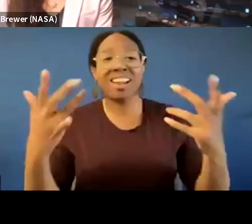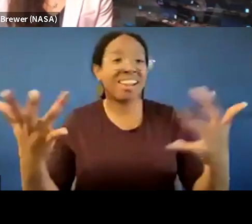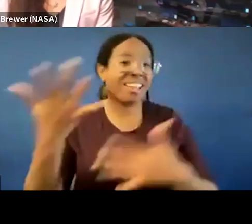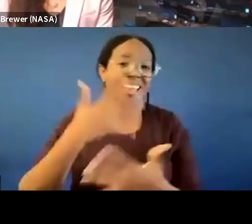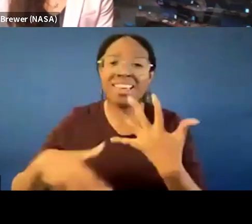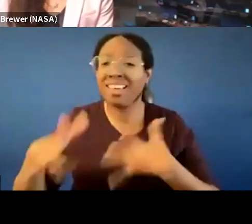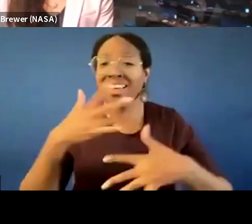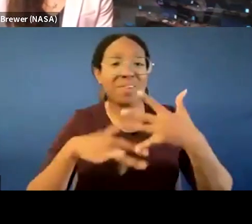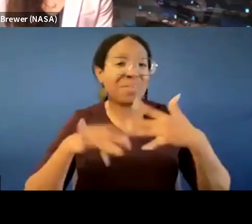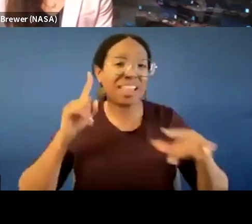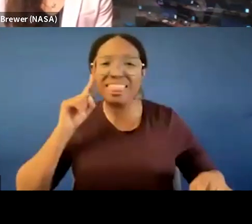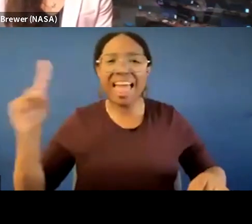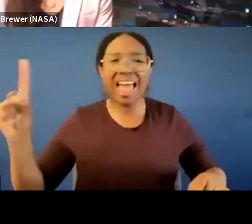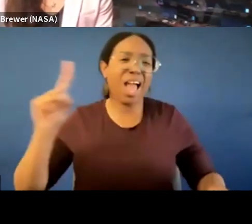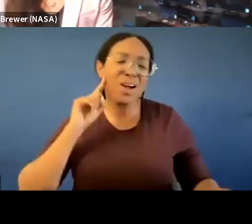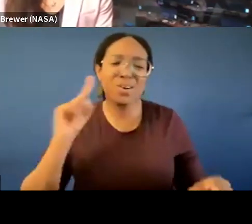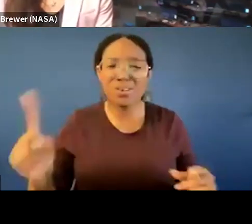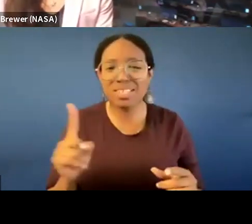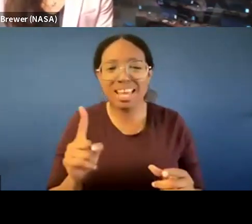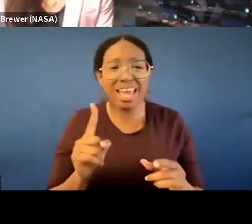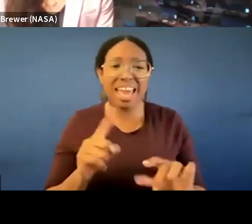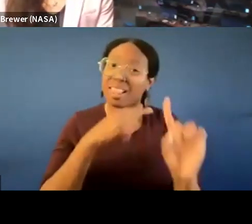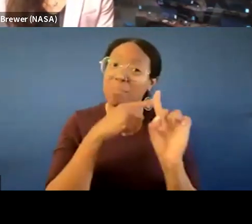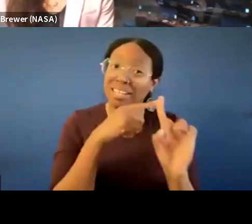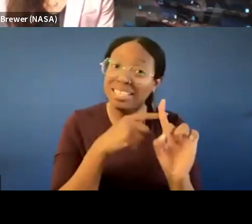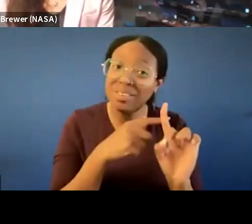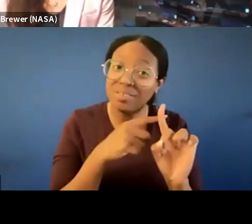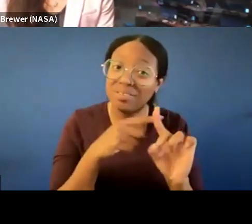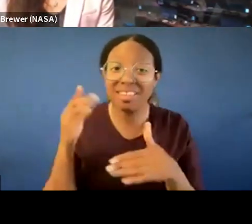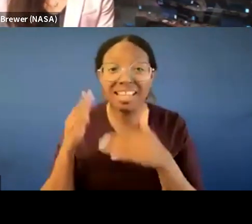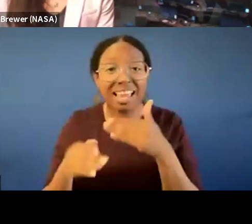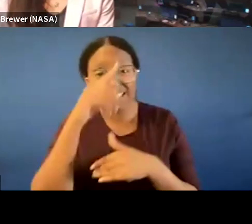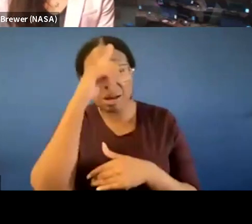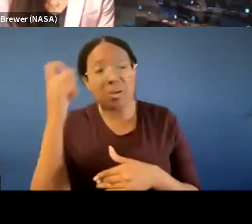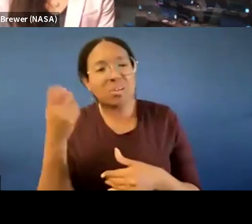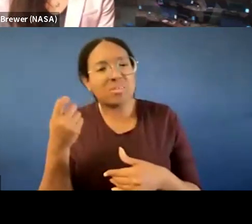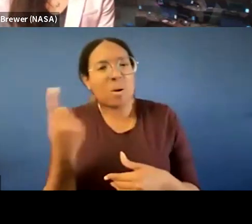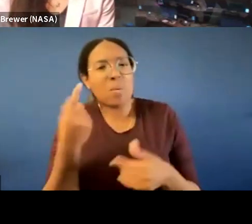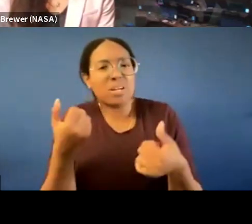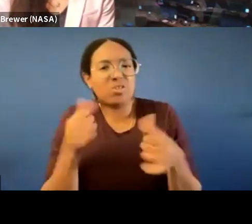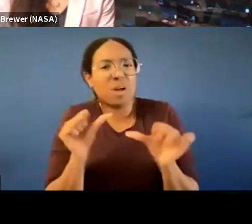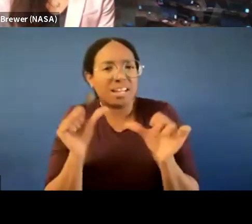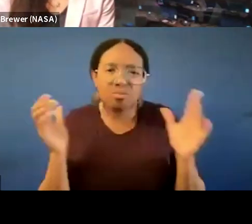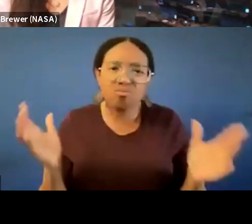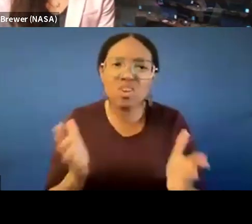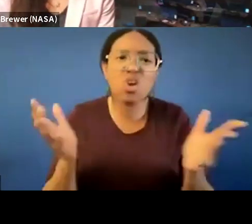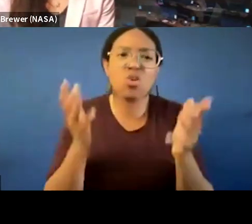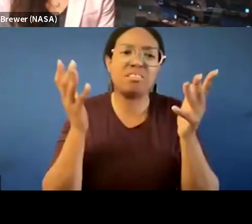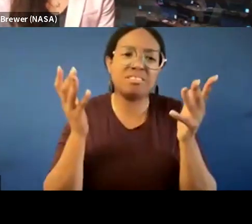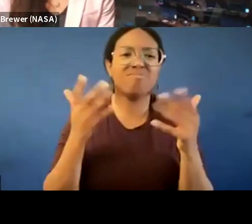the loudest and the most positive at the end of summer. So that would be my